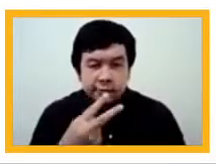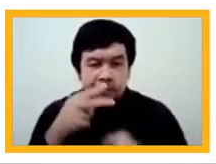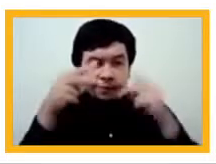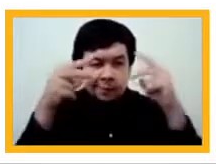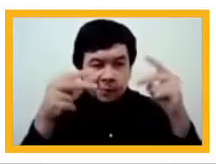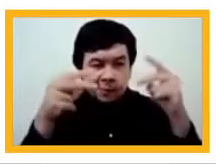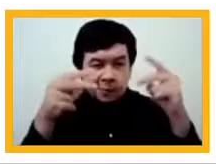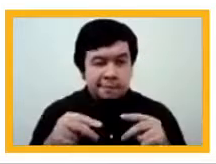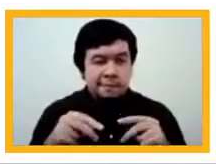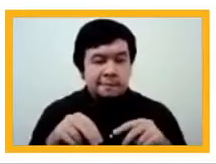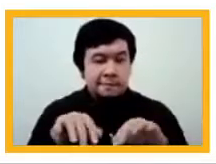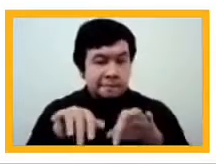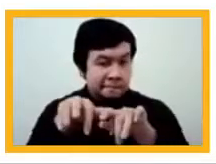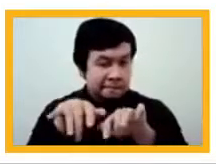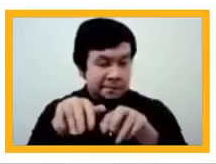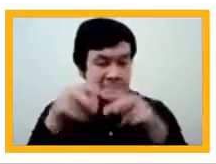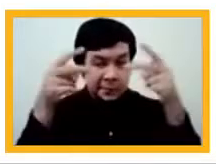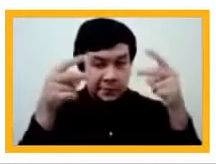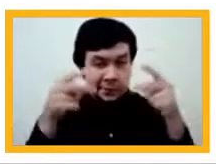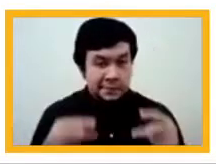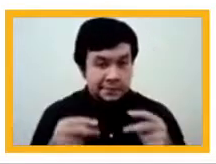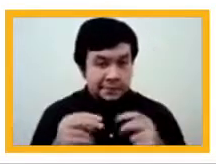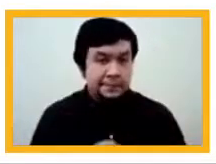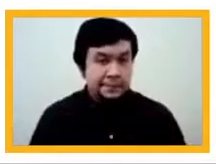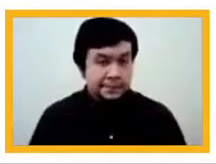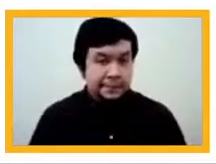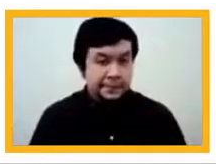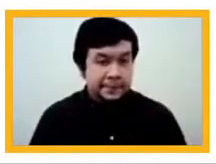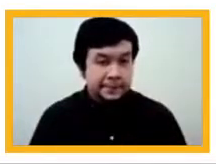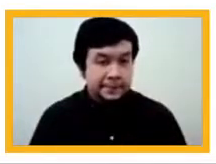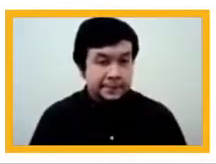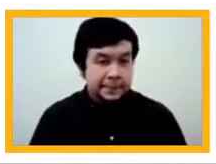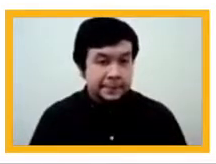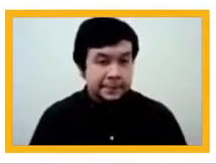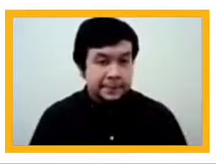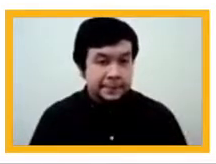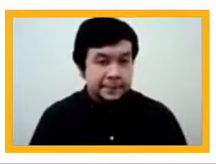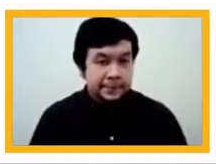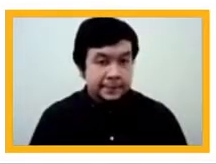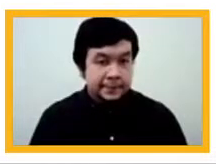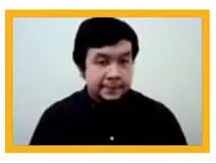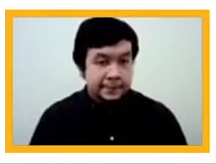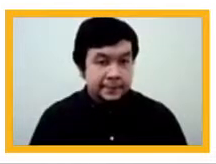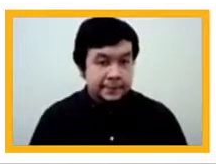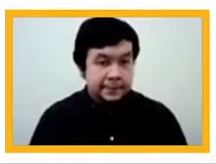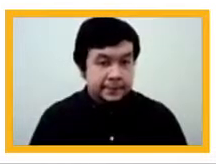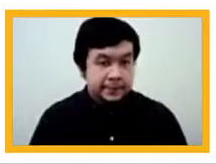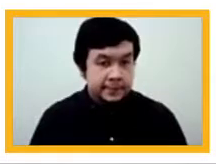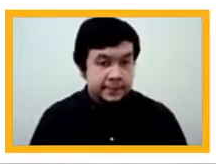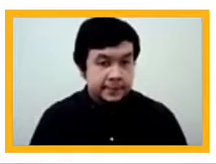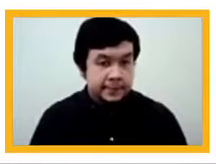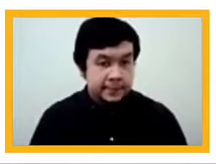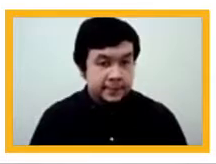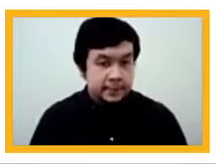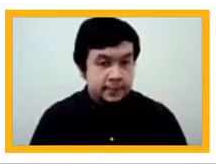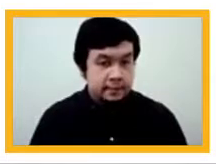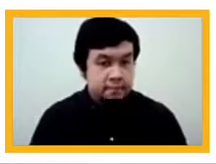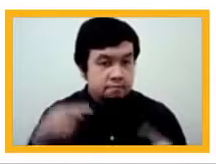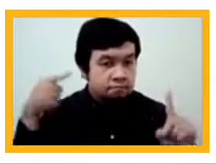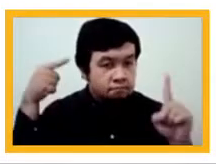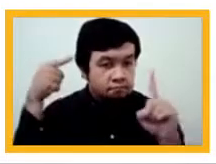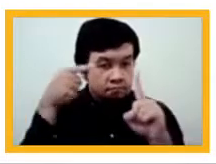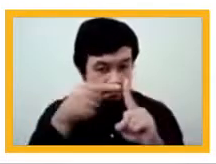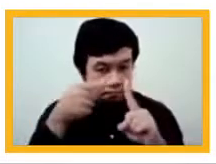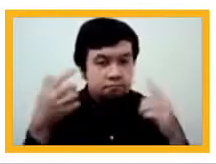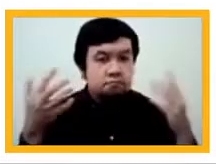for the target university. The main focus of this program is